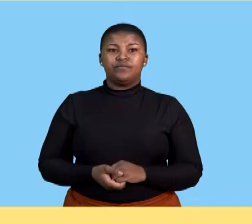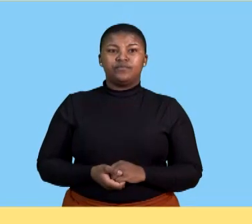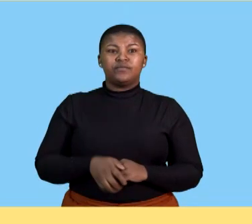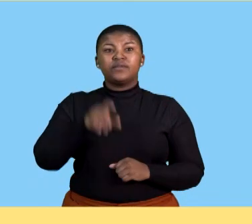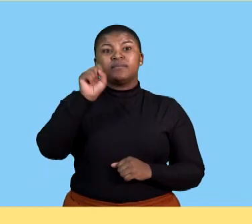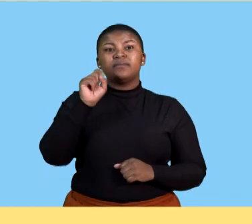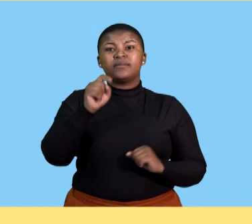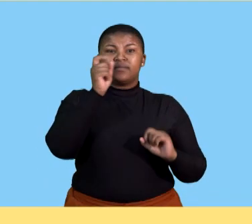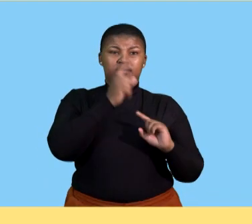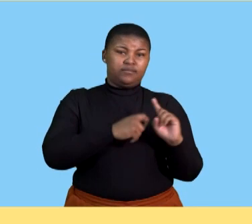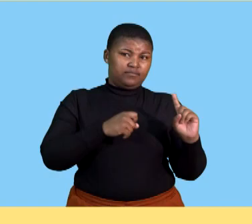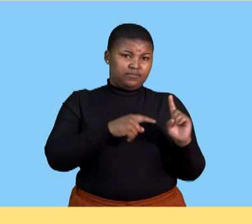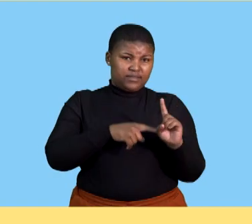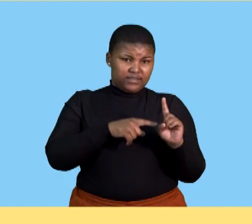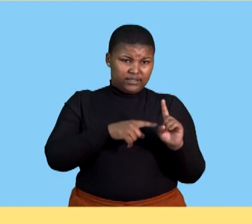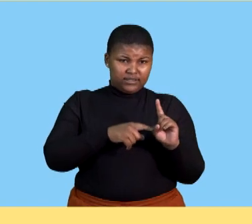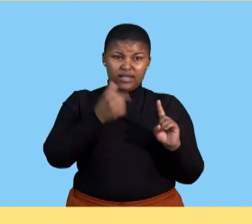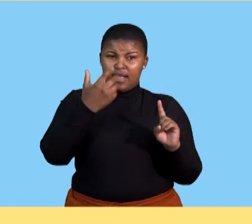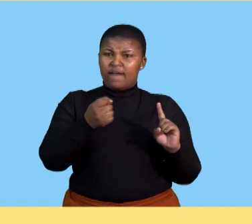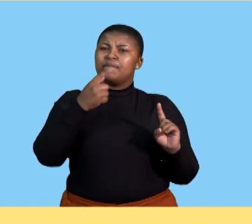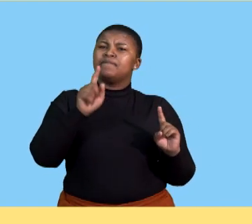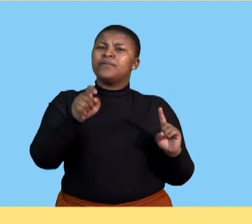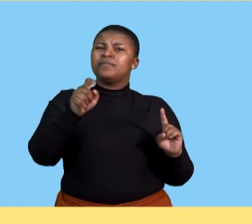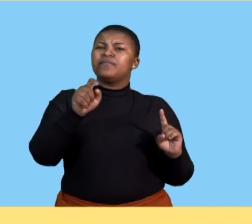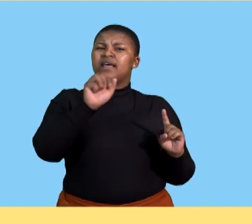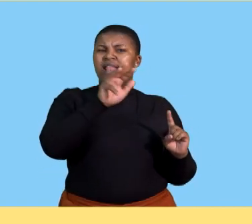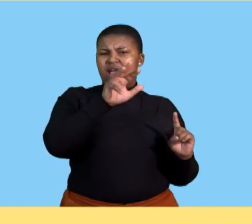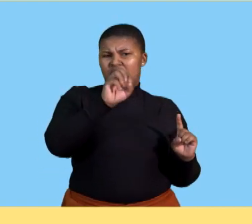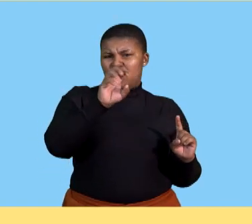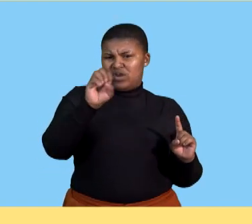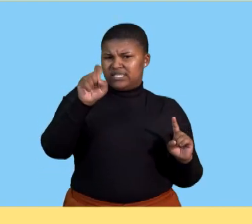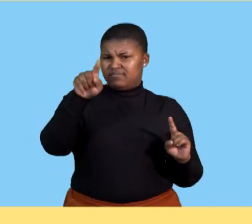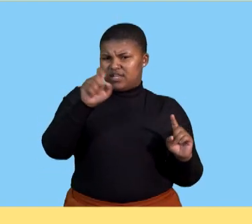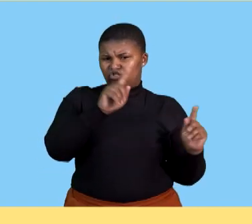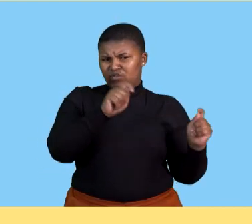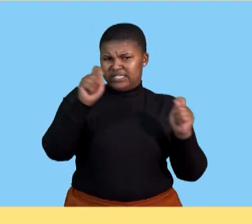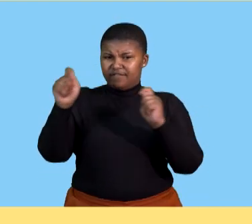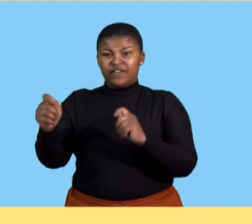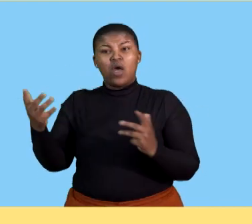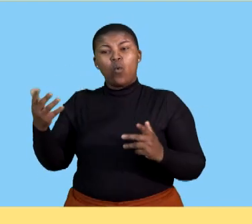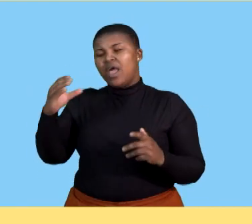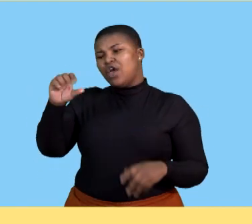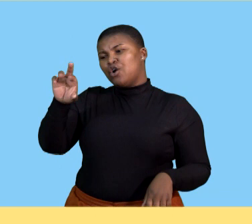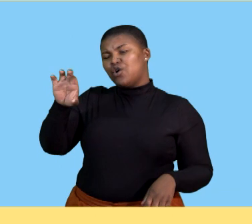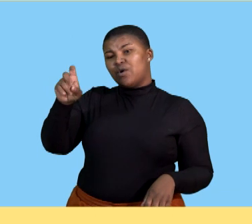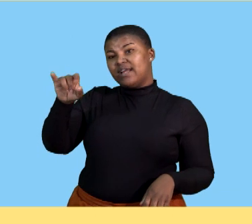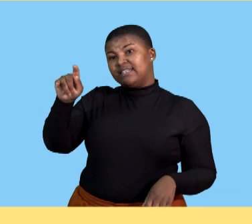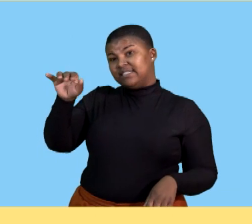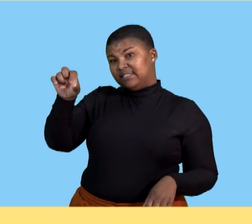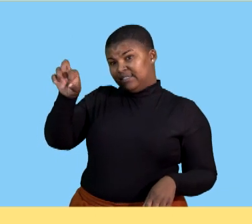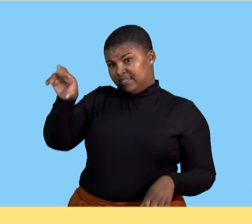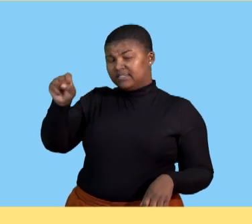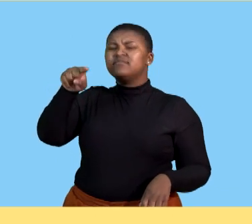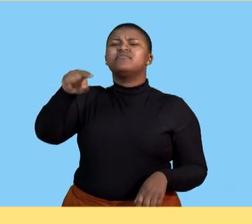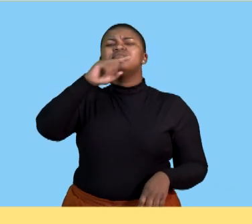Number 1 reads, a debtor with a credit balance of 900 should be transferred to creditors. What it